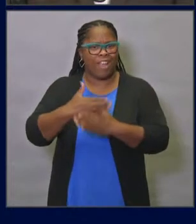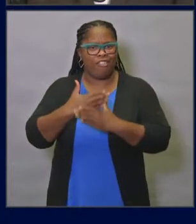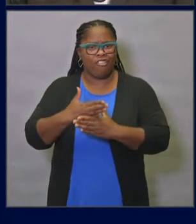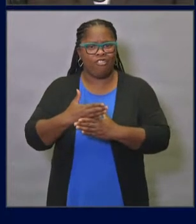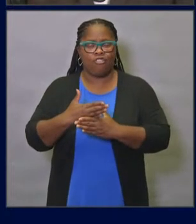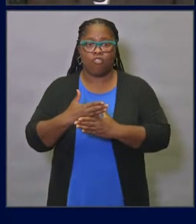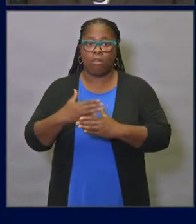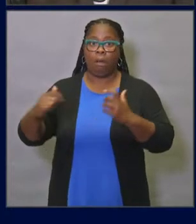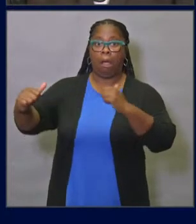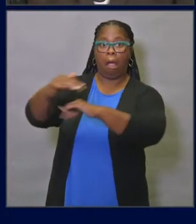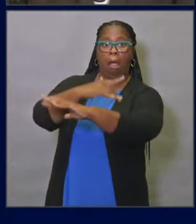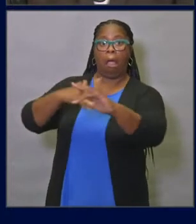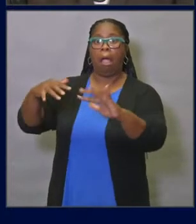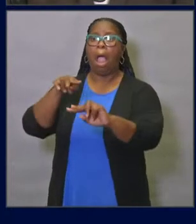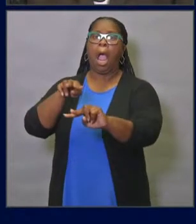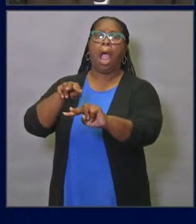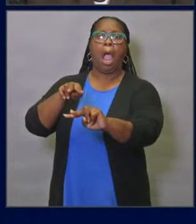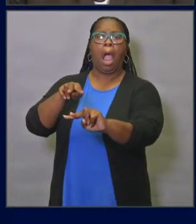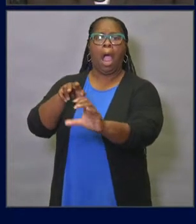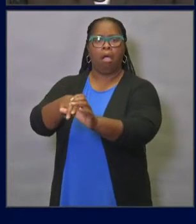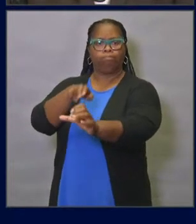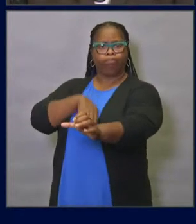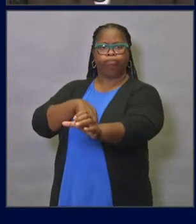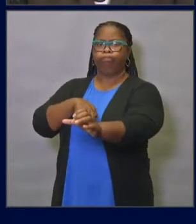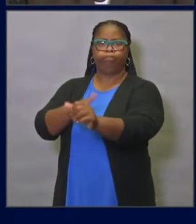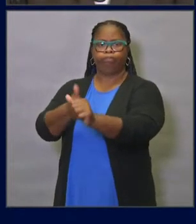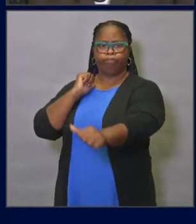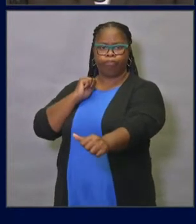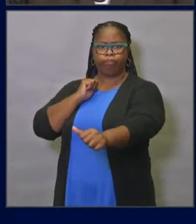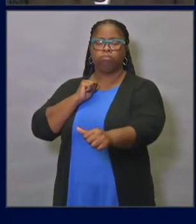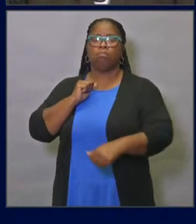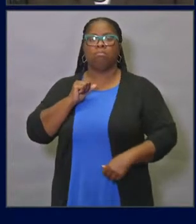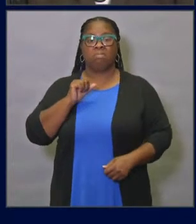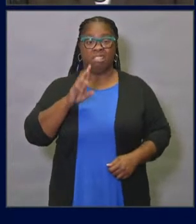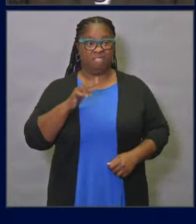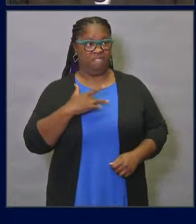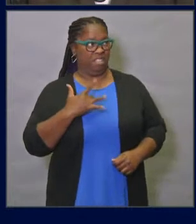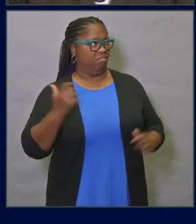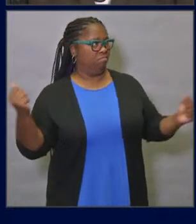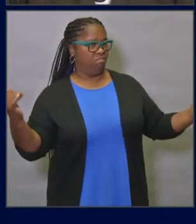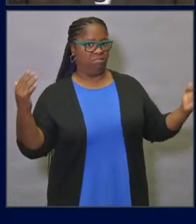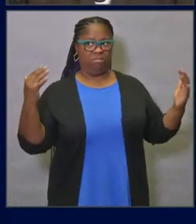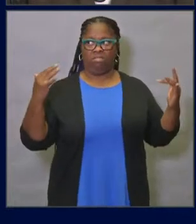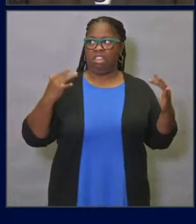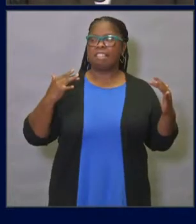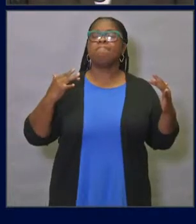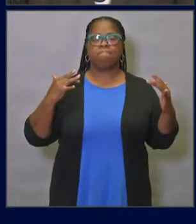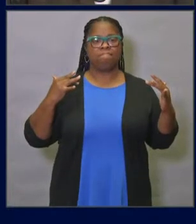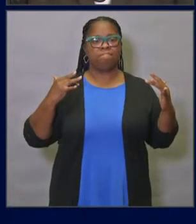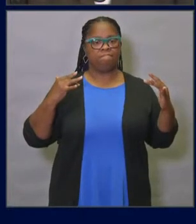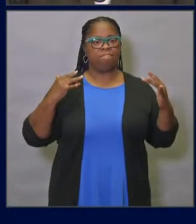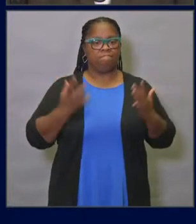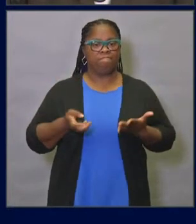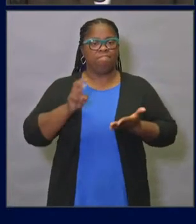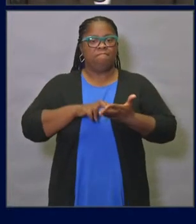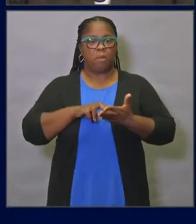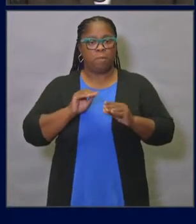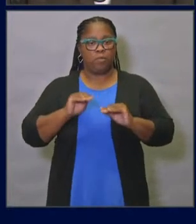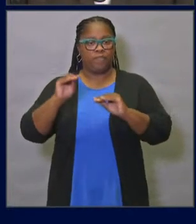willing to change plans or move to a different location if you find yourself in a crowded area. And once again,